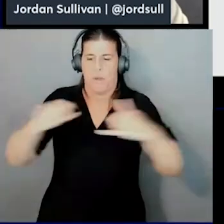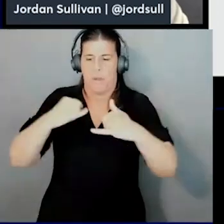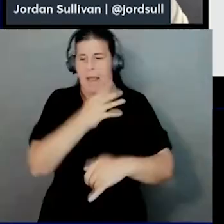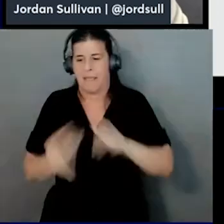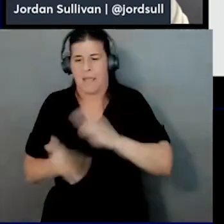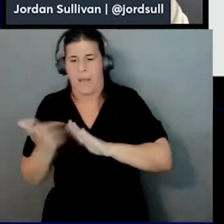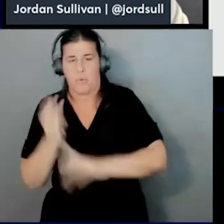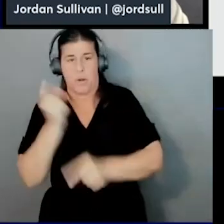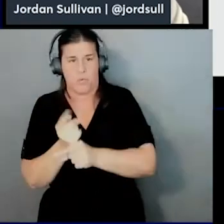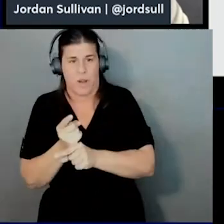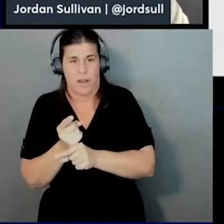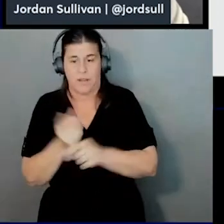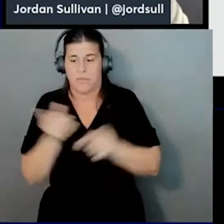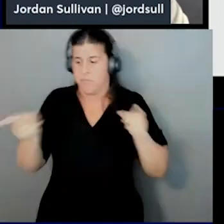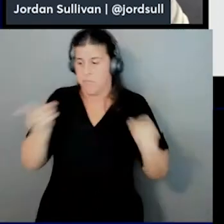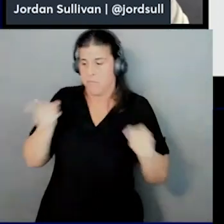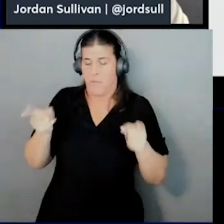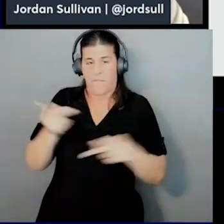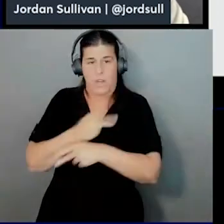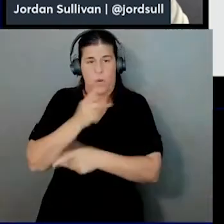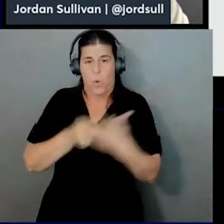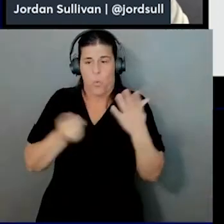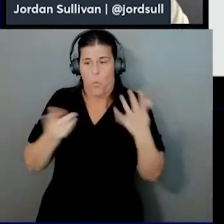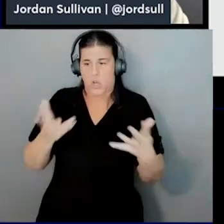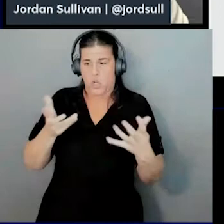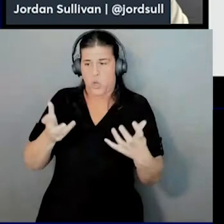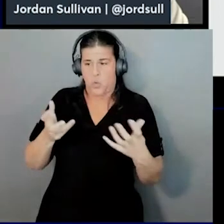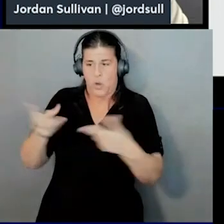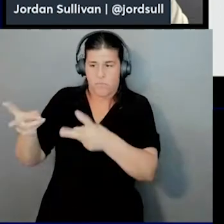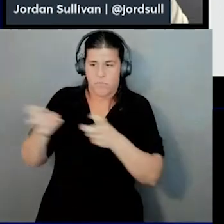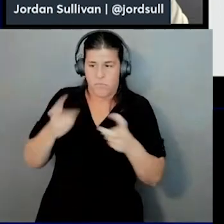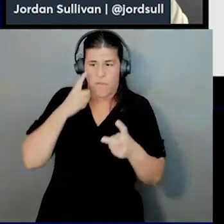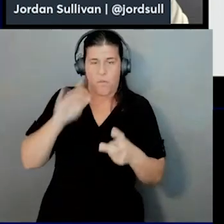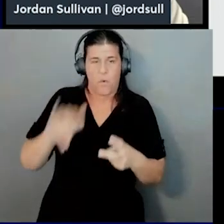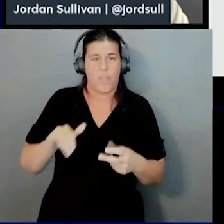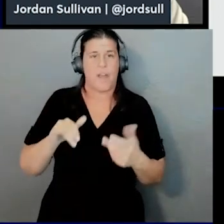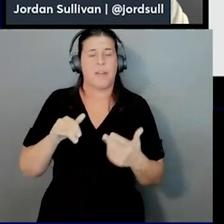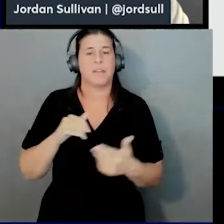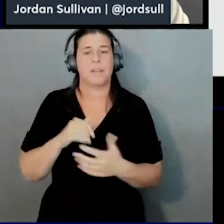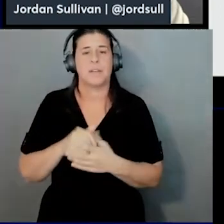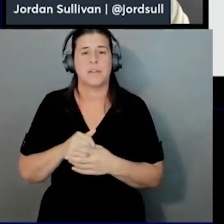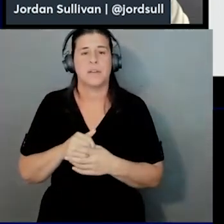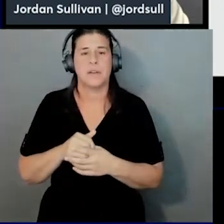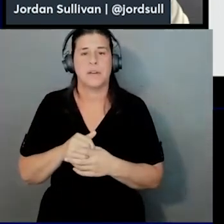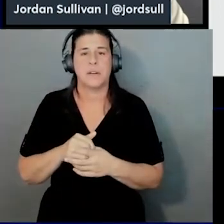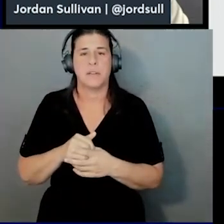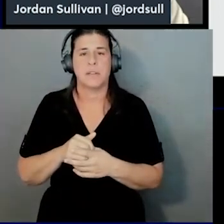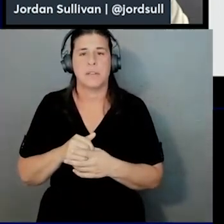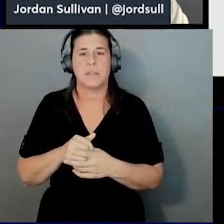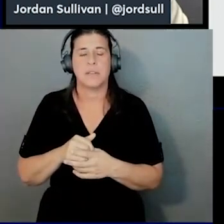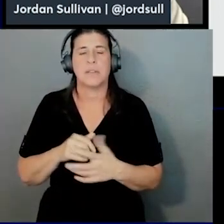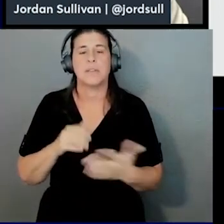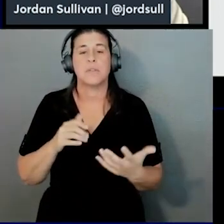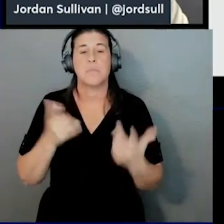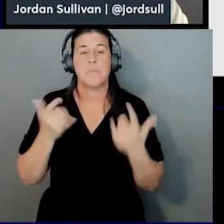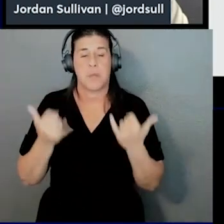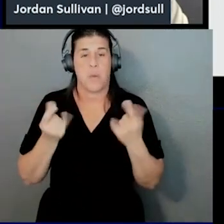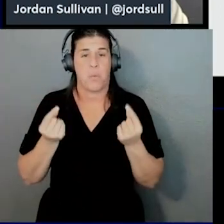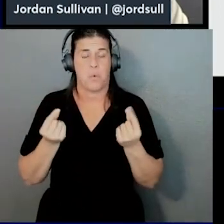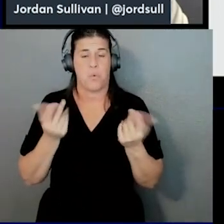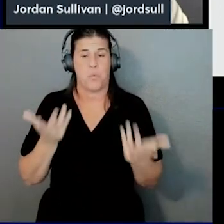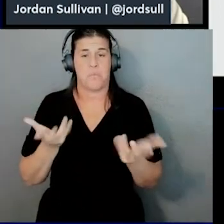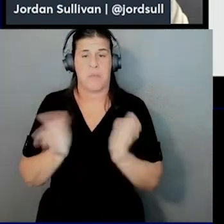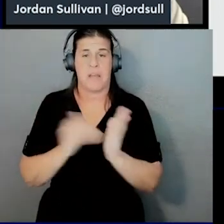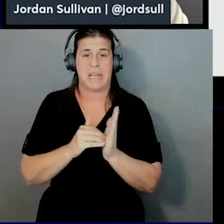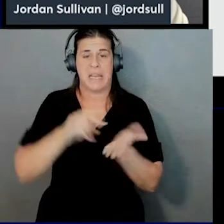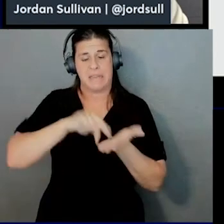you're gonna be getting eigenvalues for. So what you need to do is to again define your